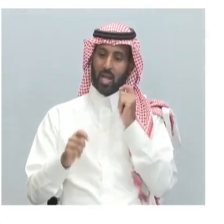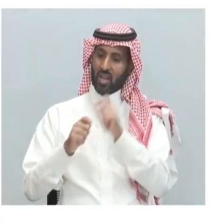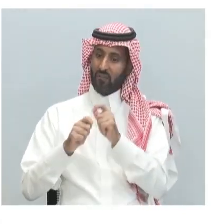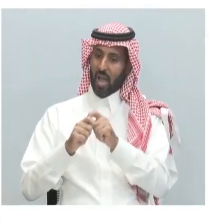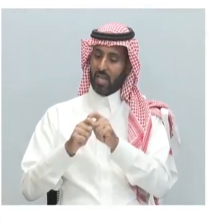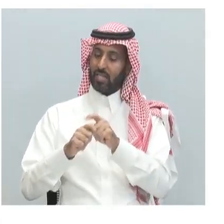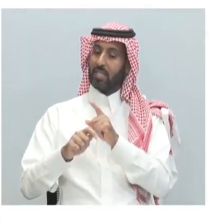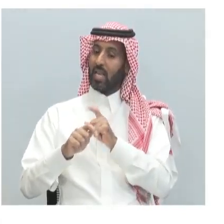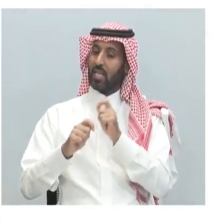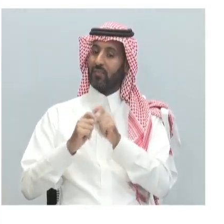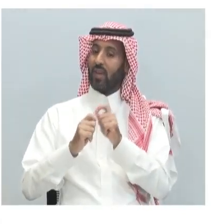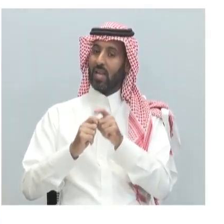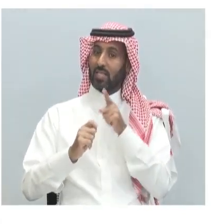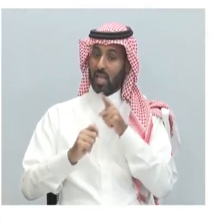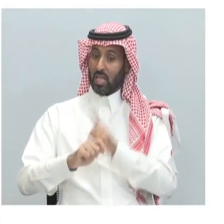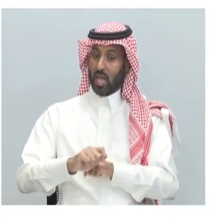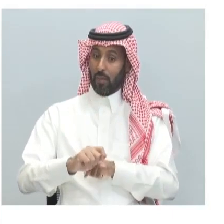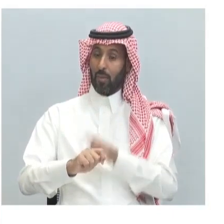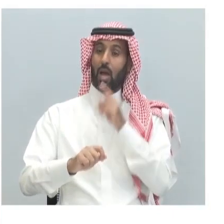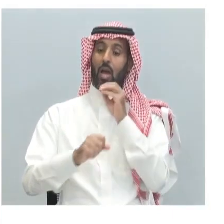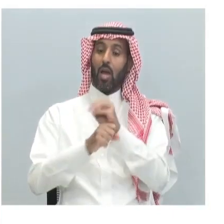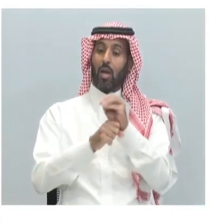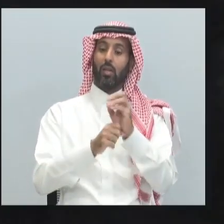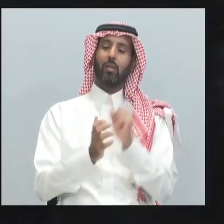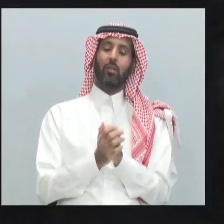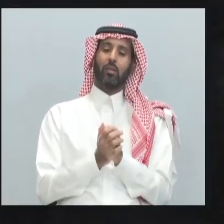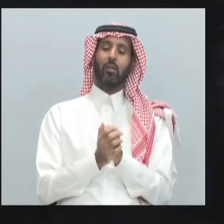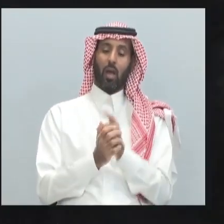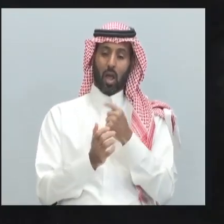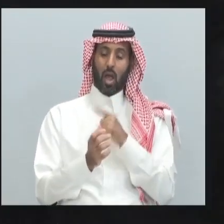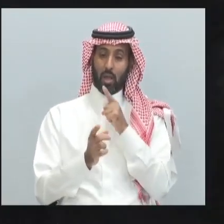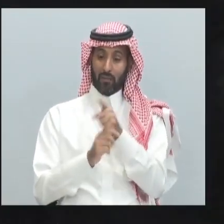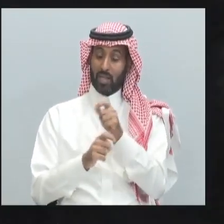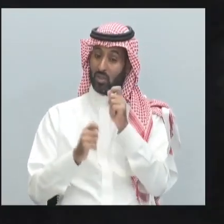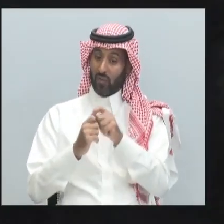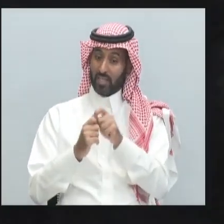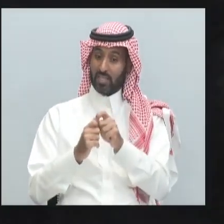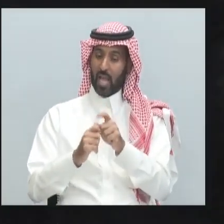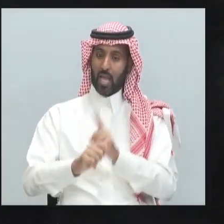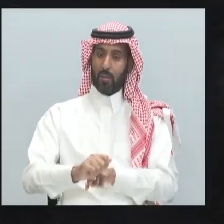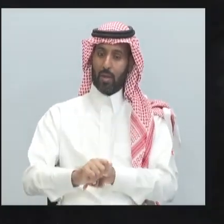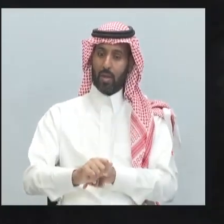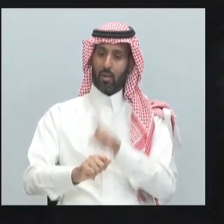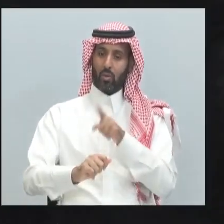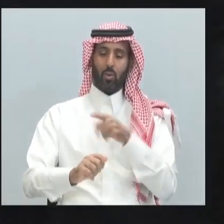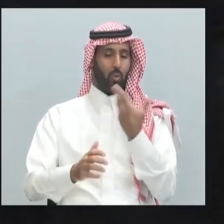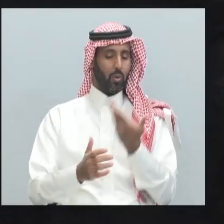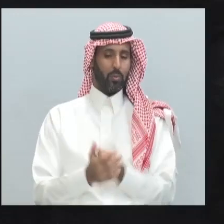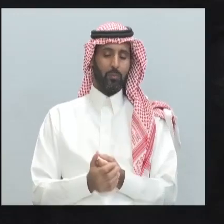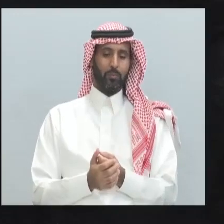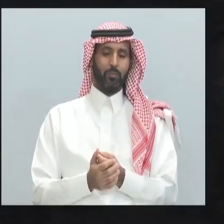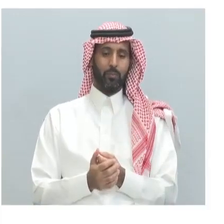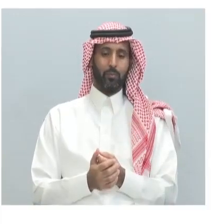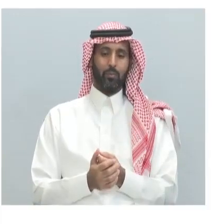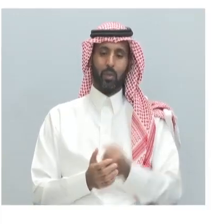advice? Advice means what? Means nasiha. Excellent. So advice time. What is the advice time for today?